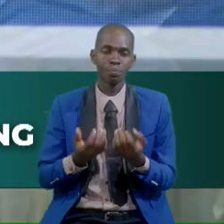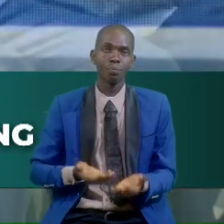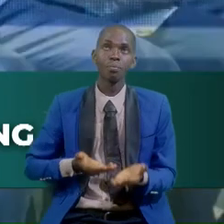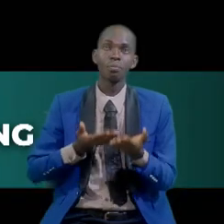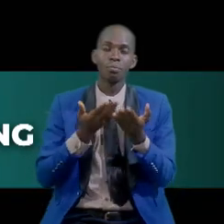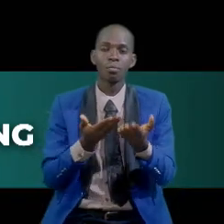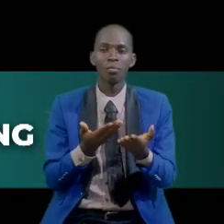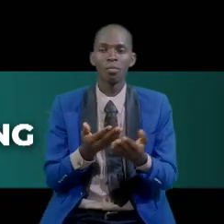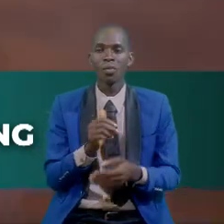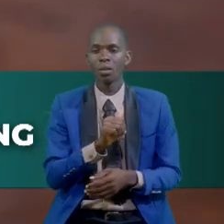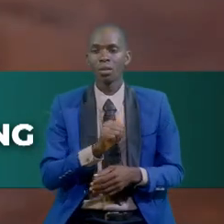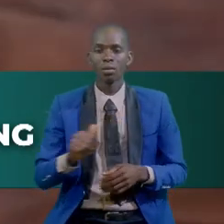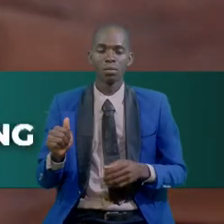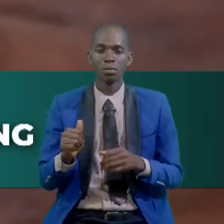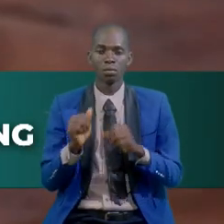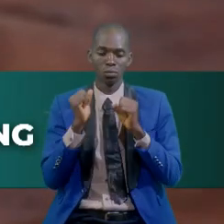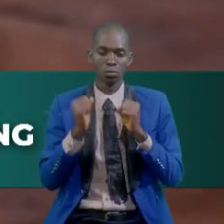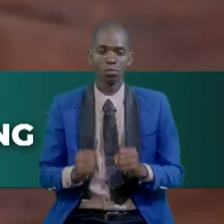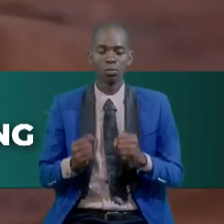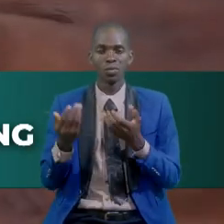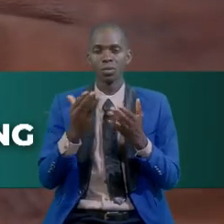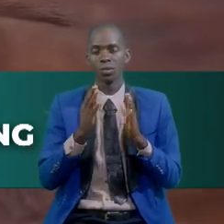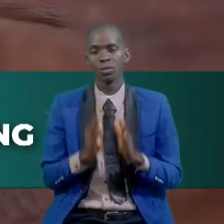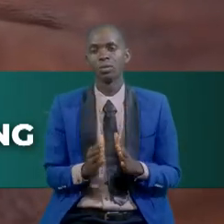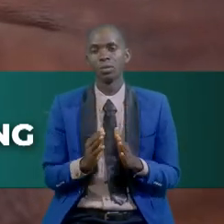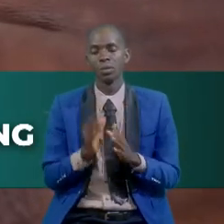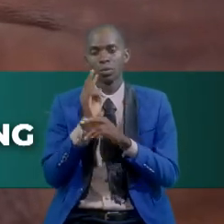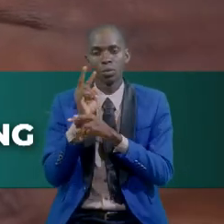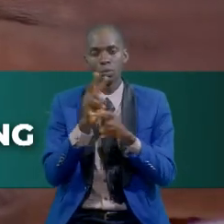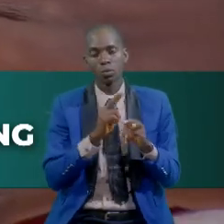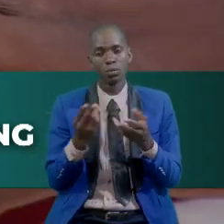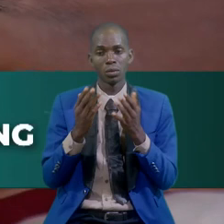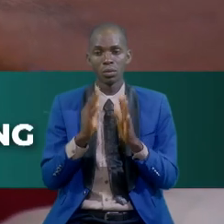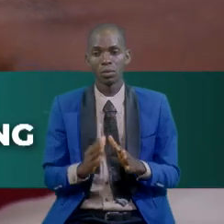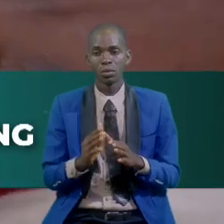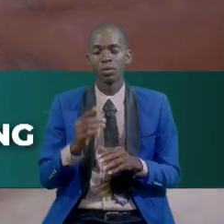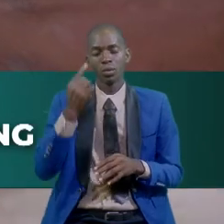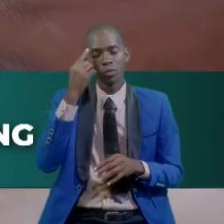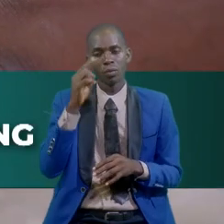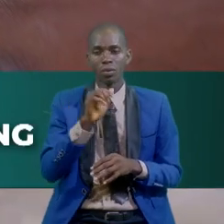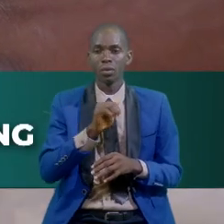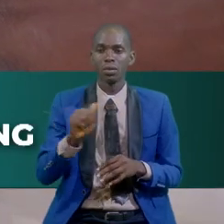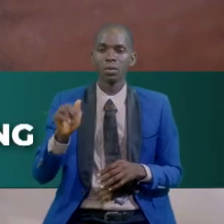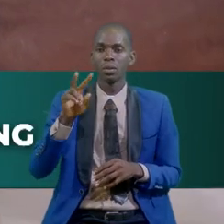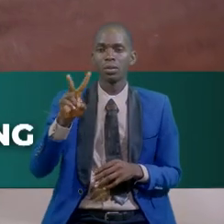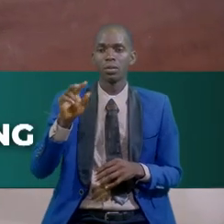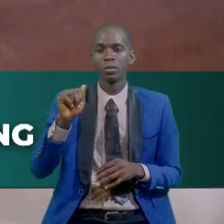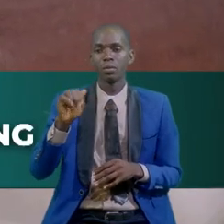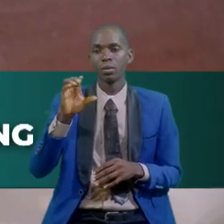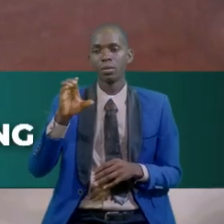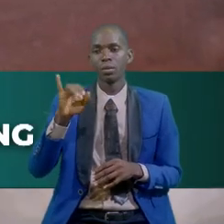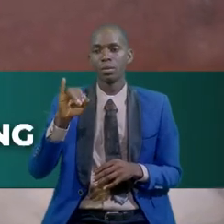a valiant servant for a vacillating society, presenting